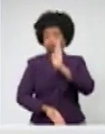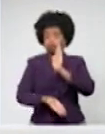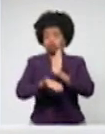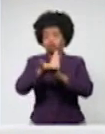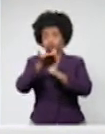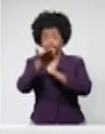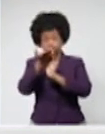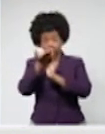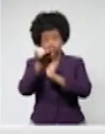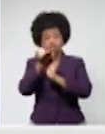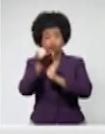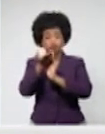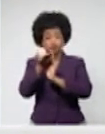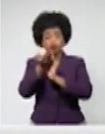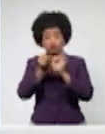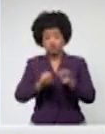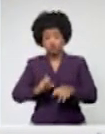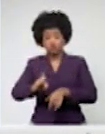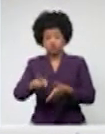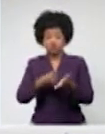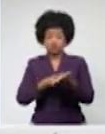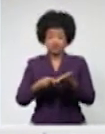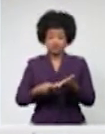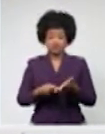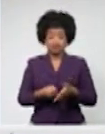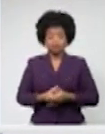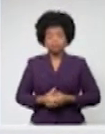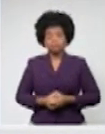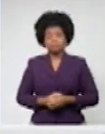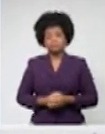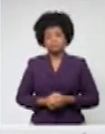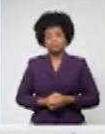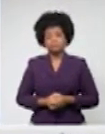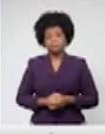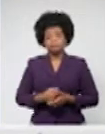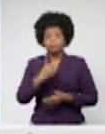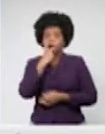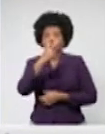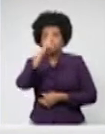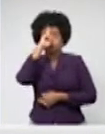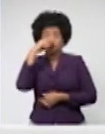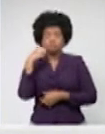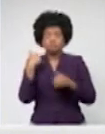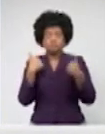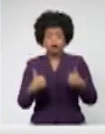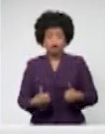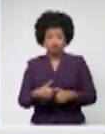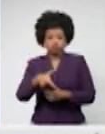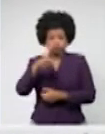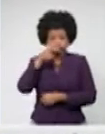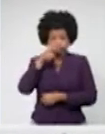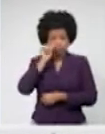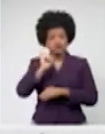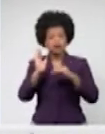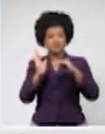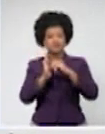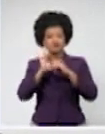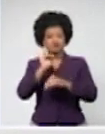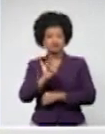276 are confirmed active cases, the highest figure in the last weeks. In our primary healthcare system,